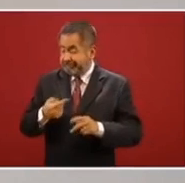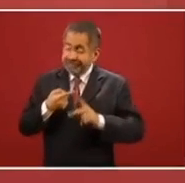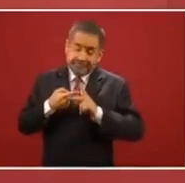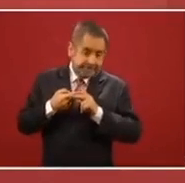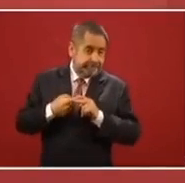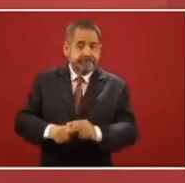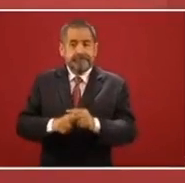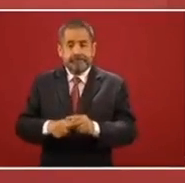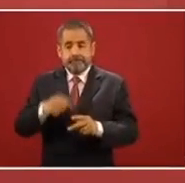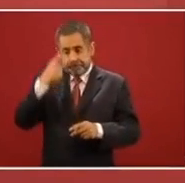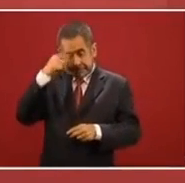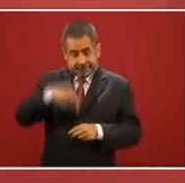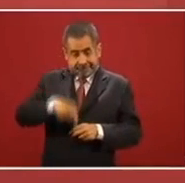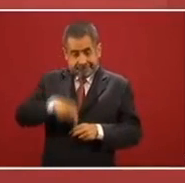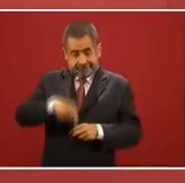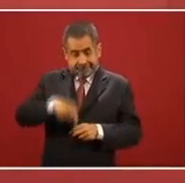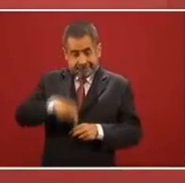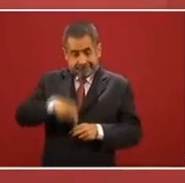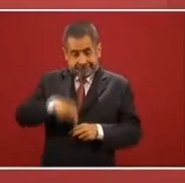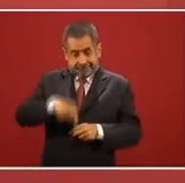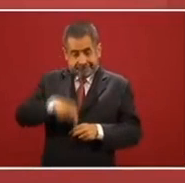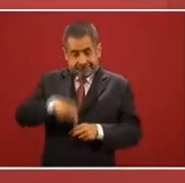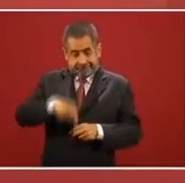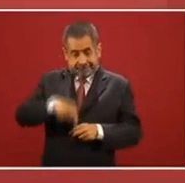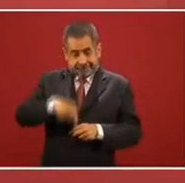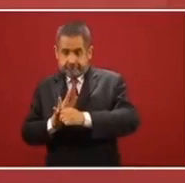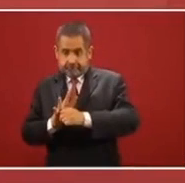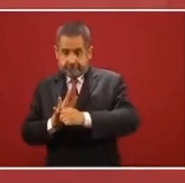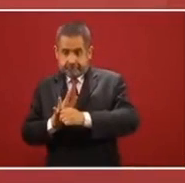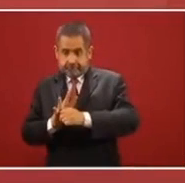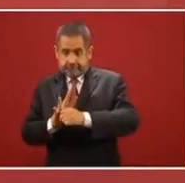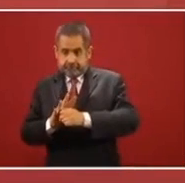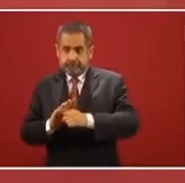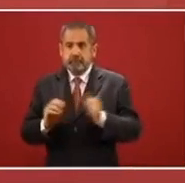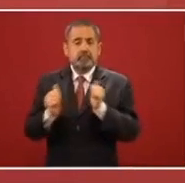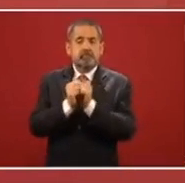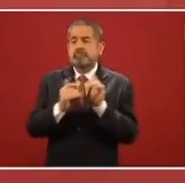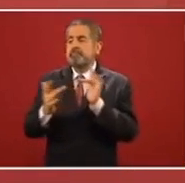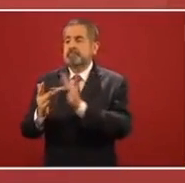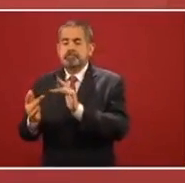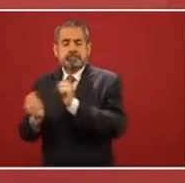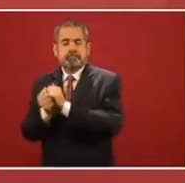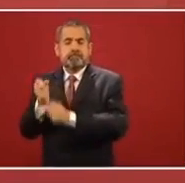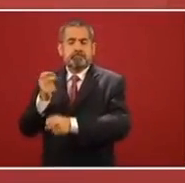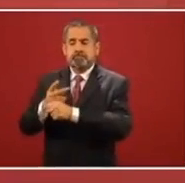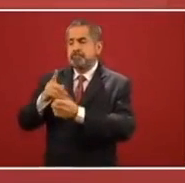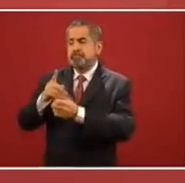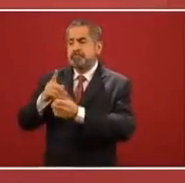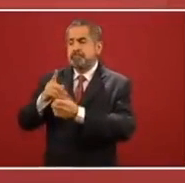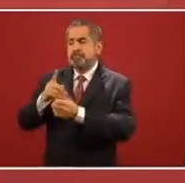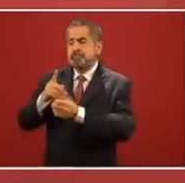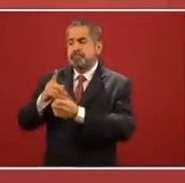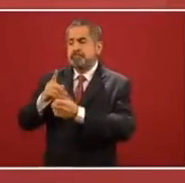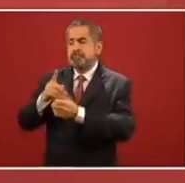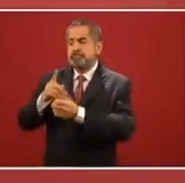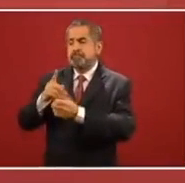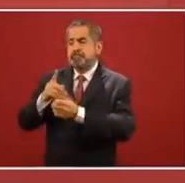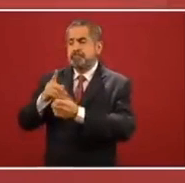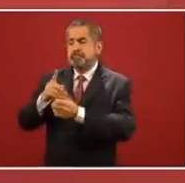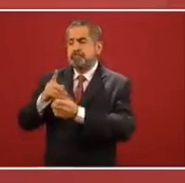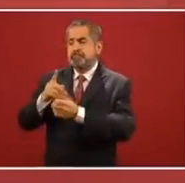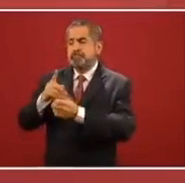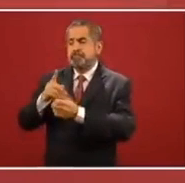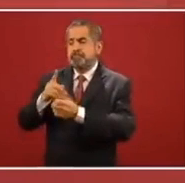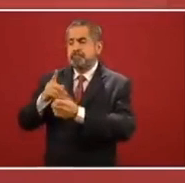preparation para este fenómeno. for this phenomenon. Tuvimos contactos muy tempranos con todos esos mecanismos. We had